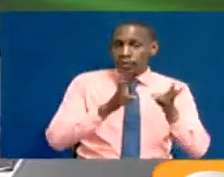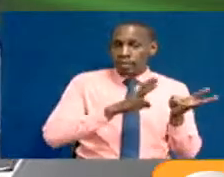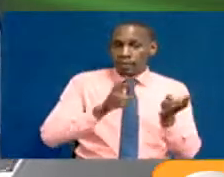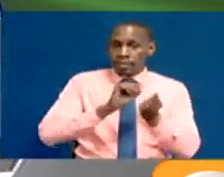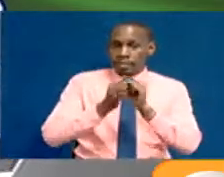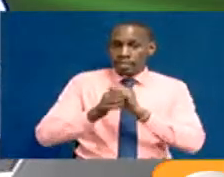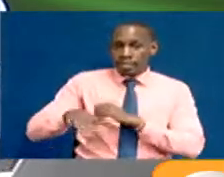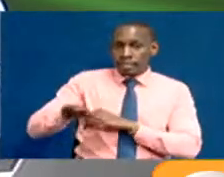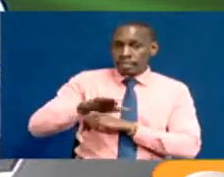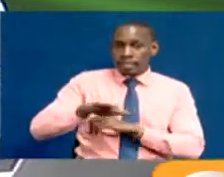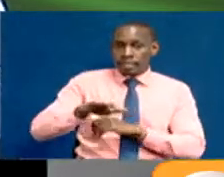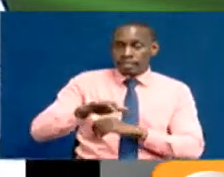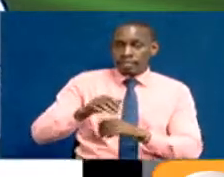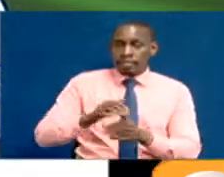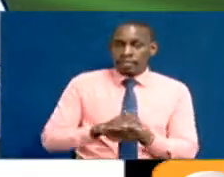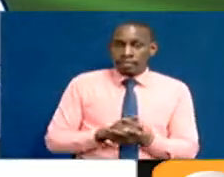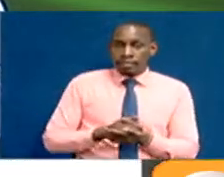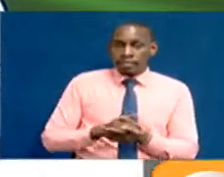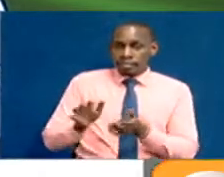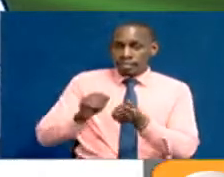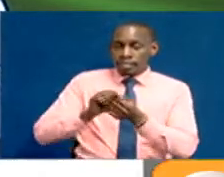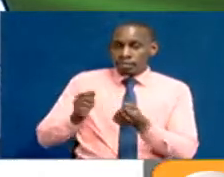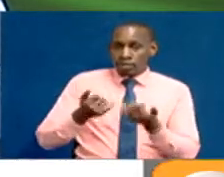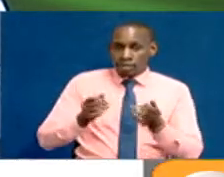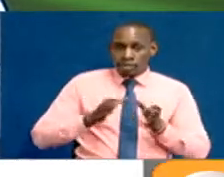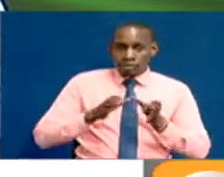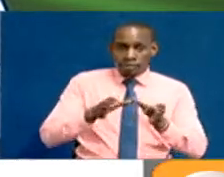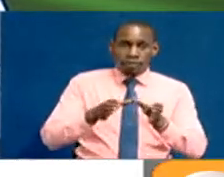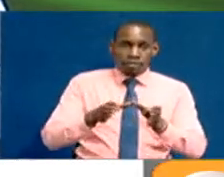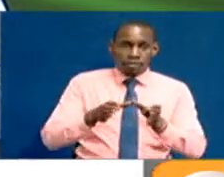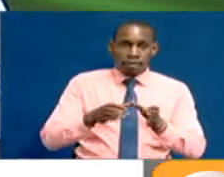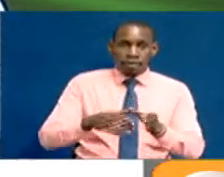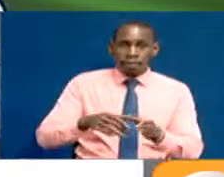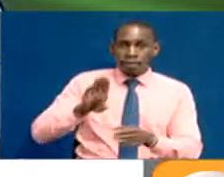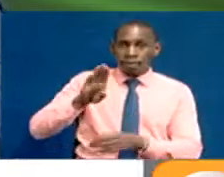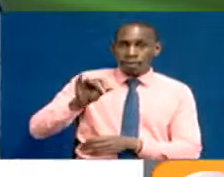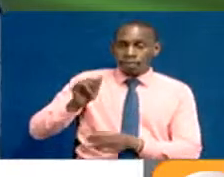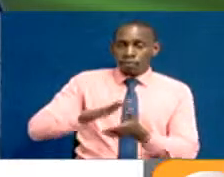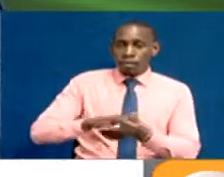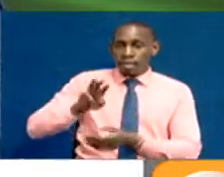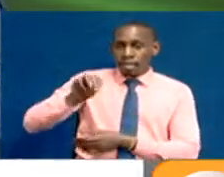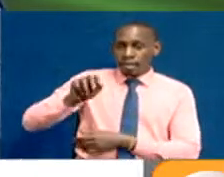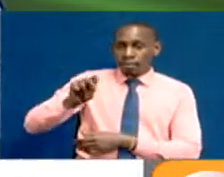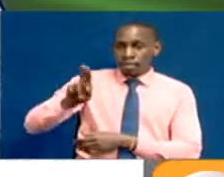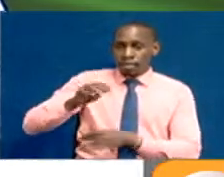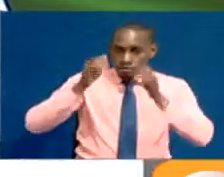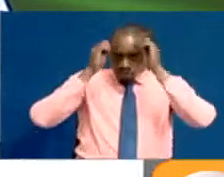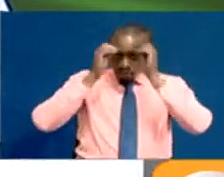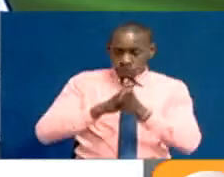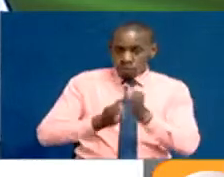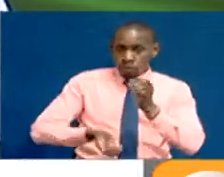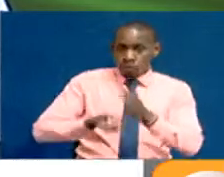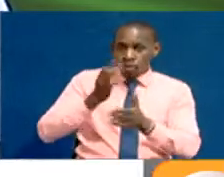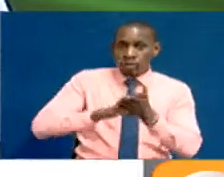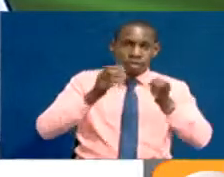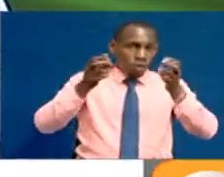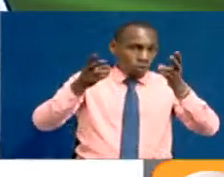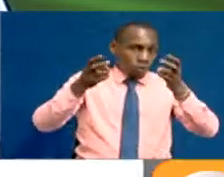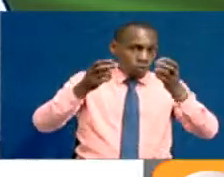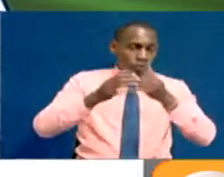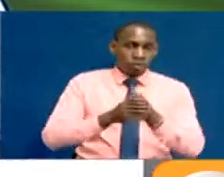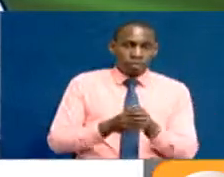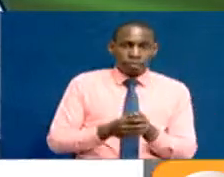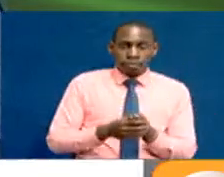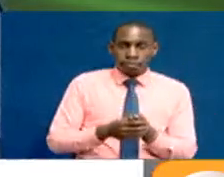change and environmental degradation have prompted Cheryl Mboya, a Mount Kenya University student, to innovate this, get this,